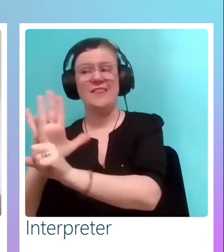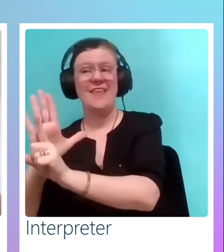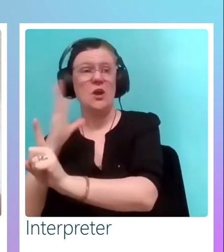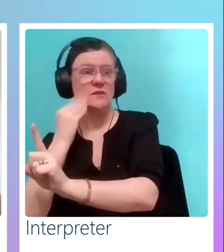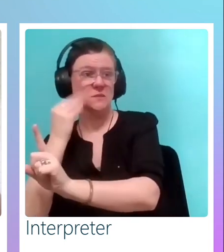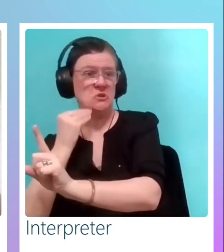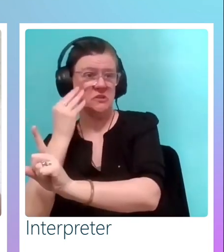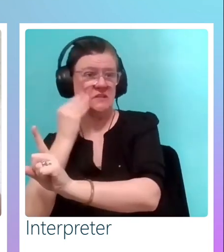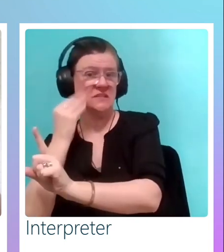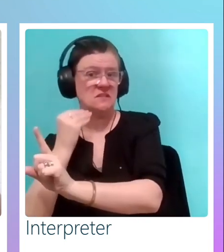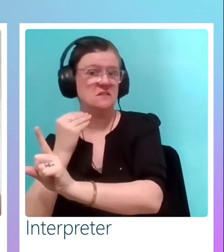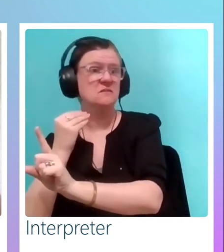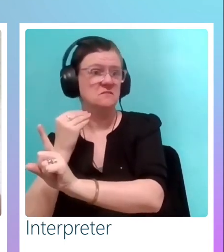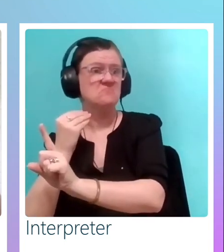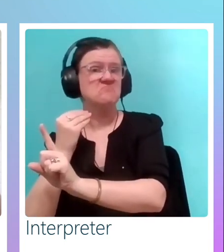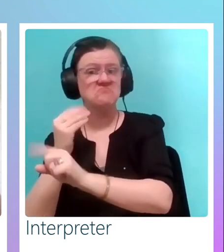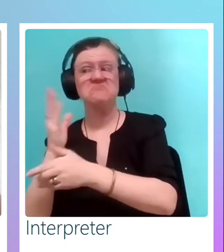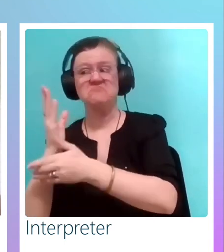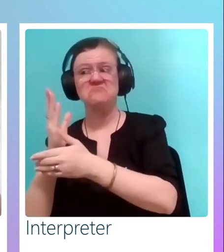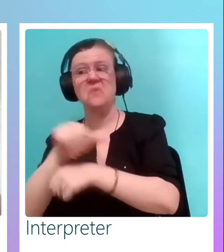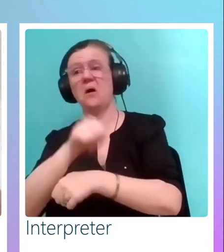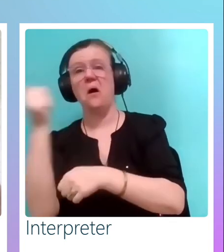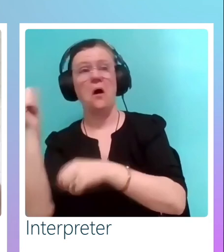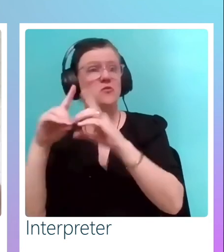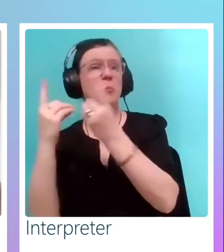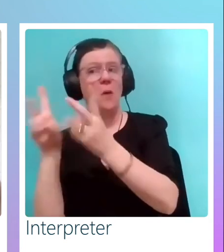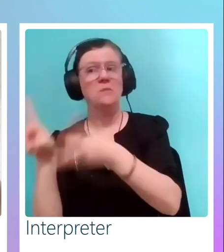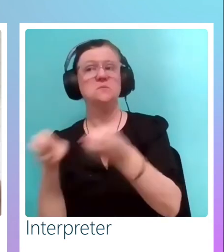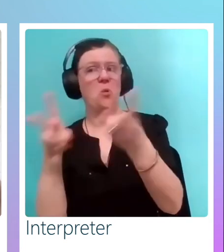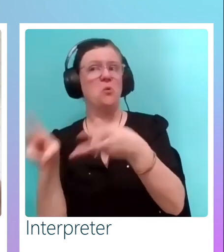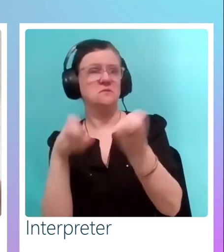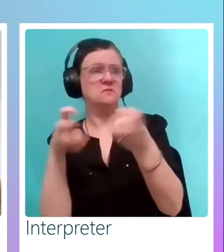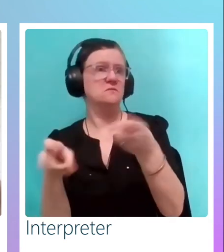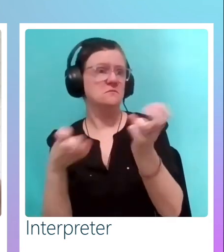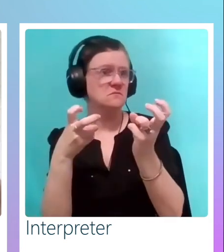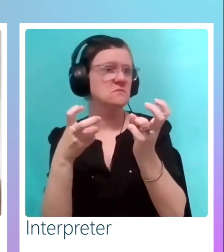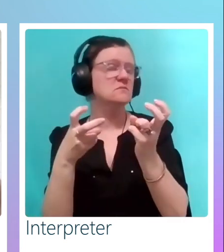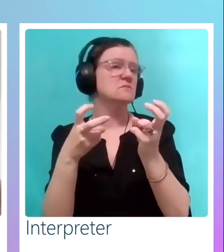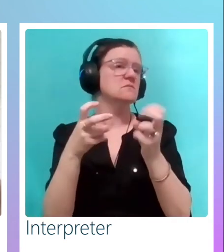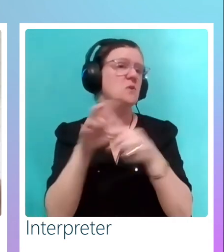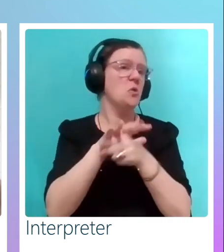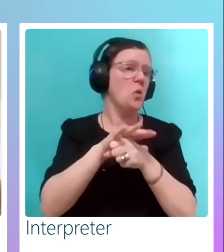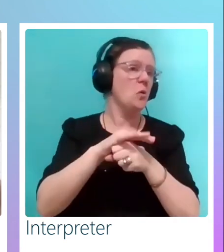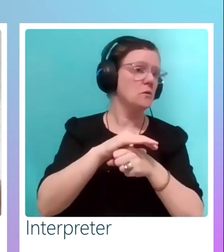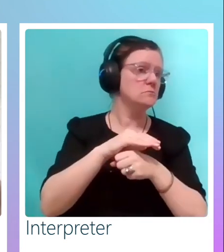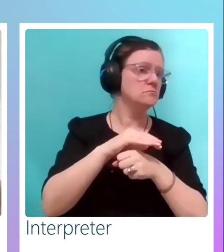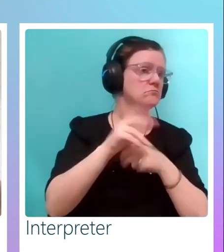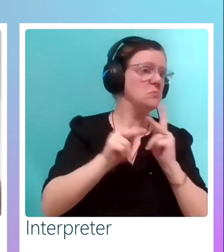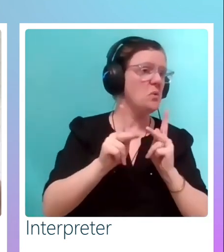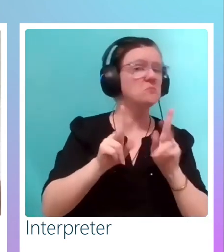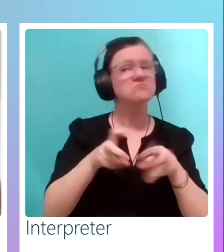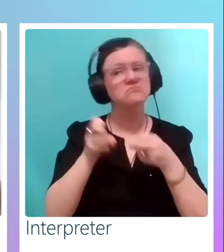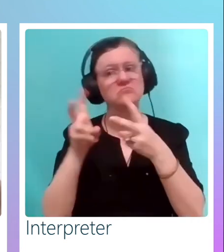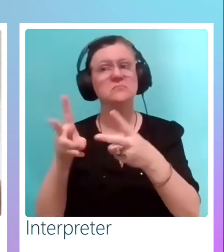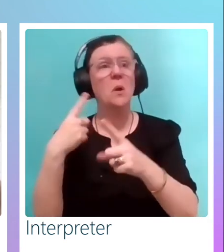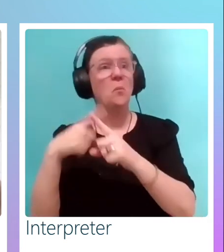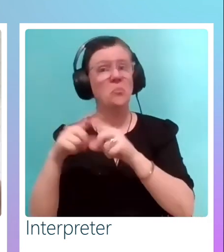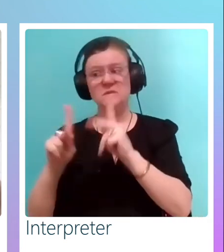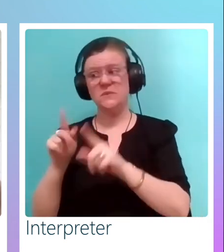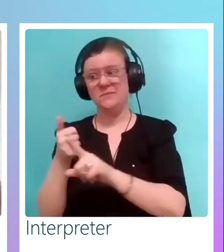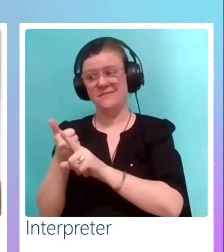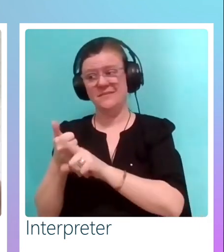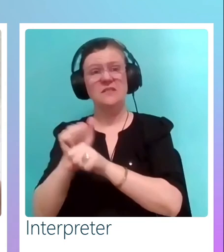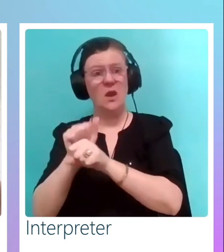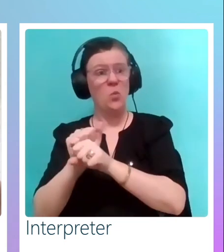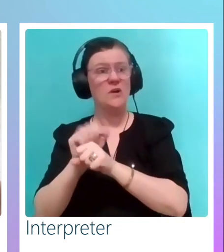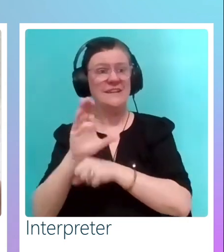some posts on there by other different departments across government, local authorities, and by individuals who work in the civil